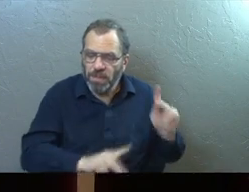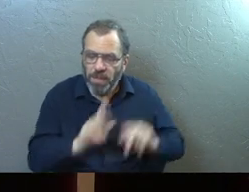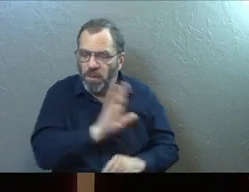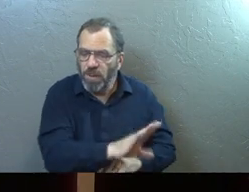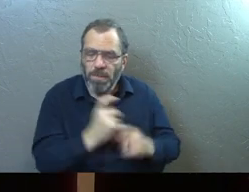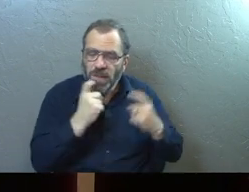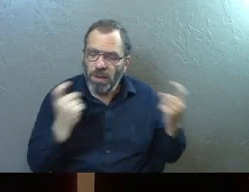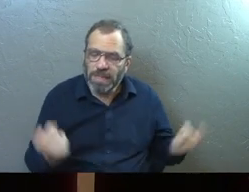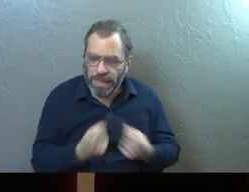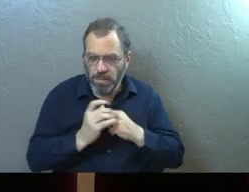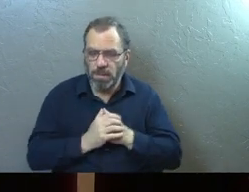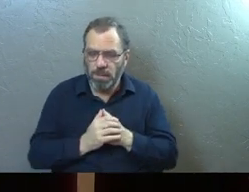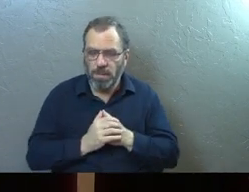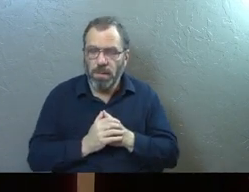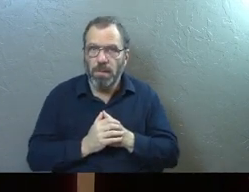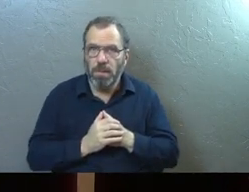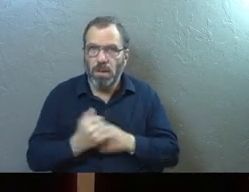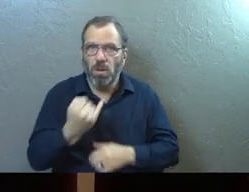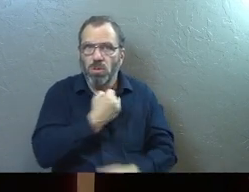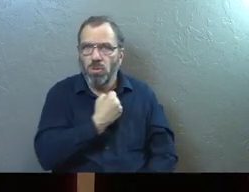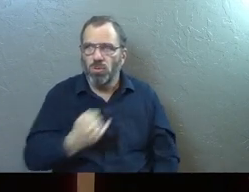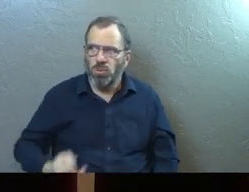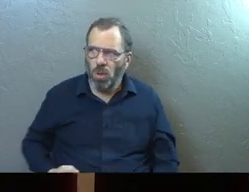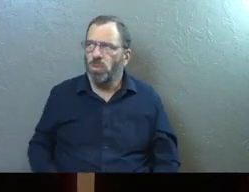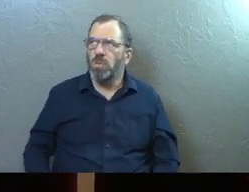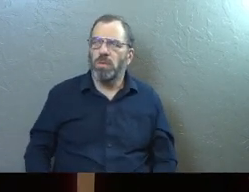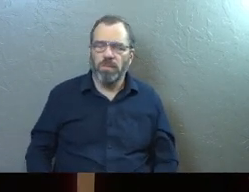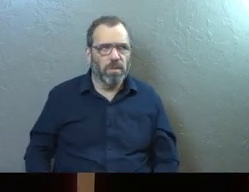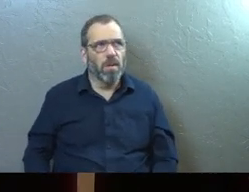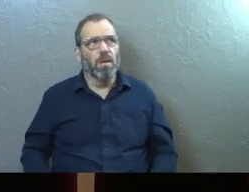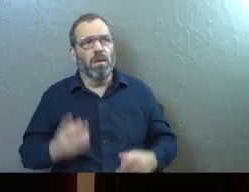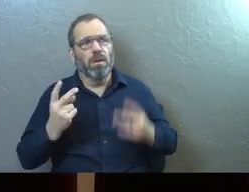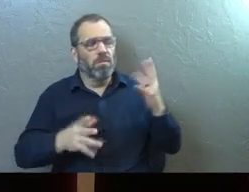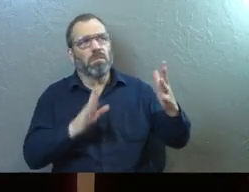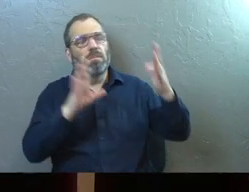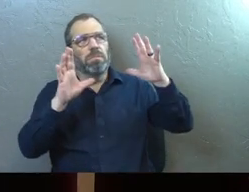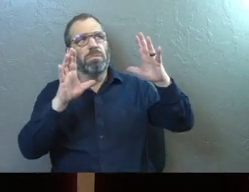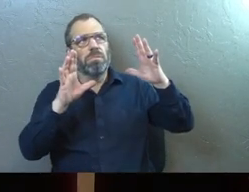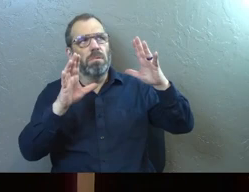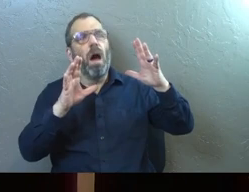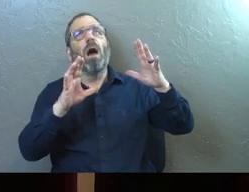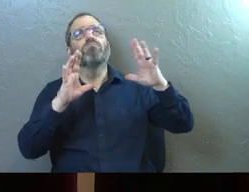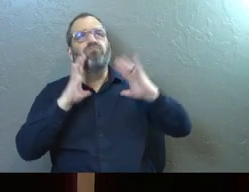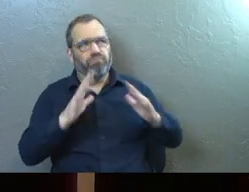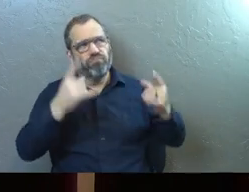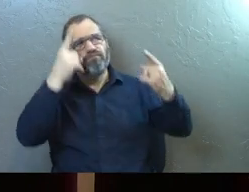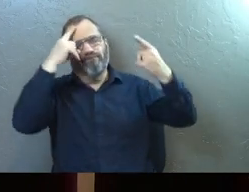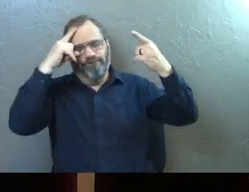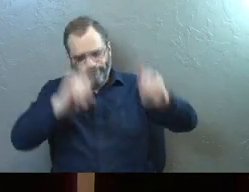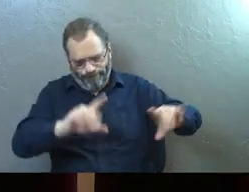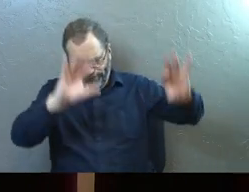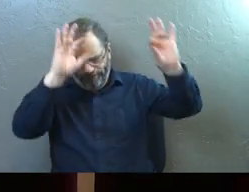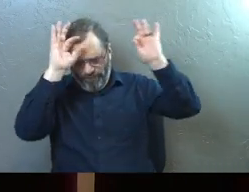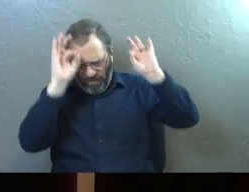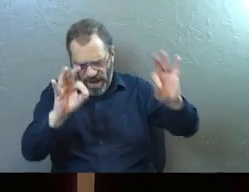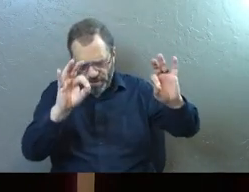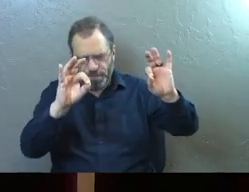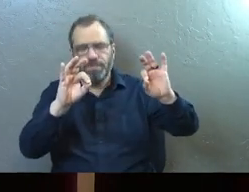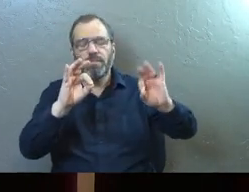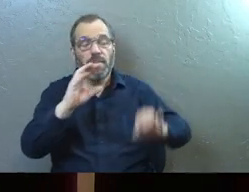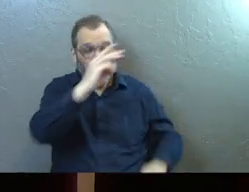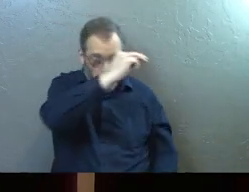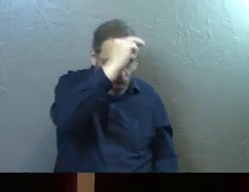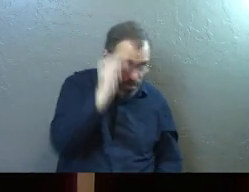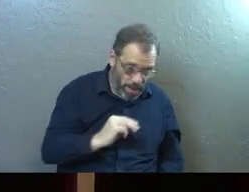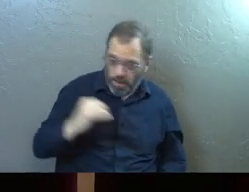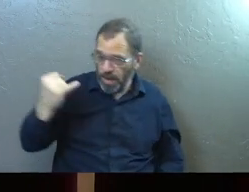from their sins. And so Joseph gets a visit from the angel as well, and he's on board. They're in this together now, Joseph and